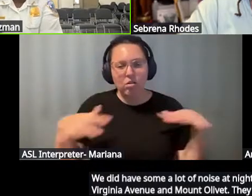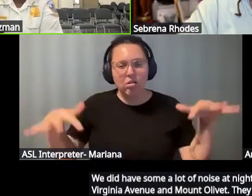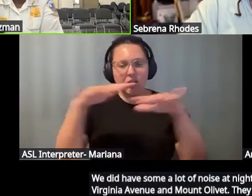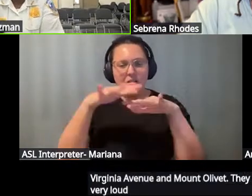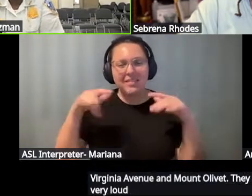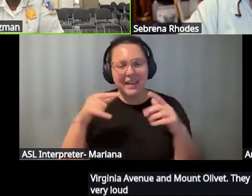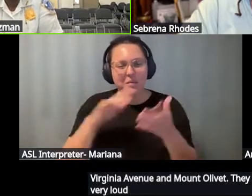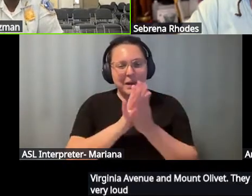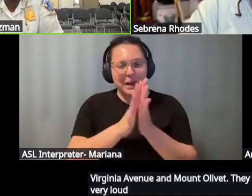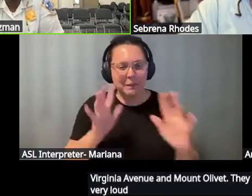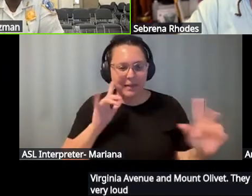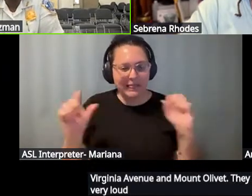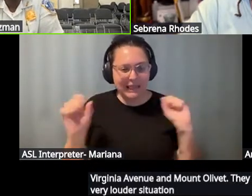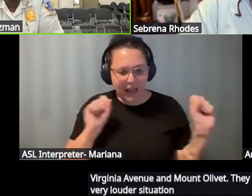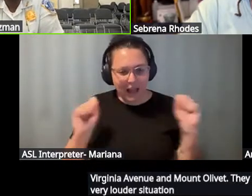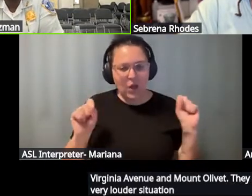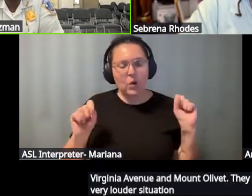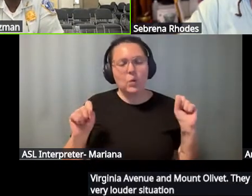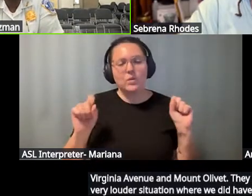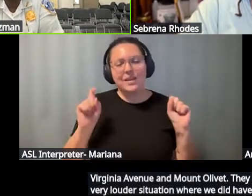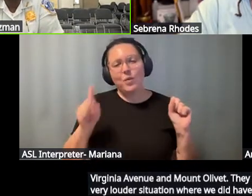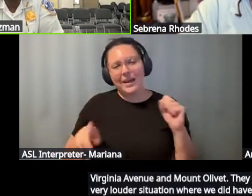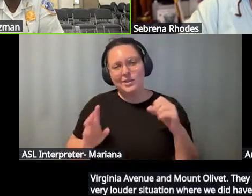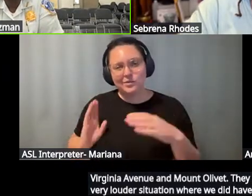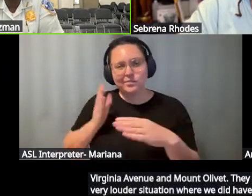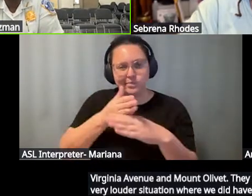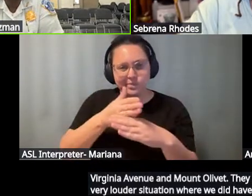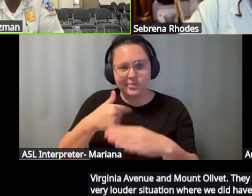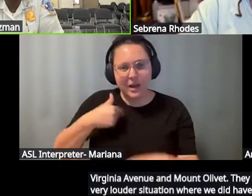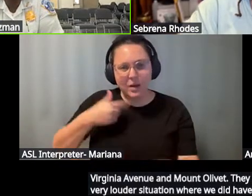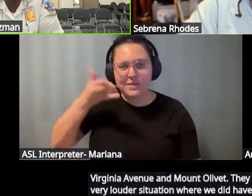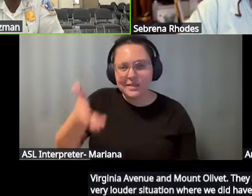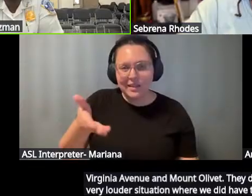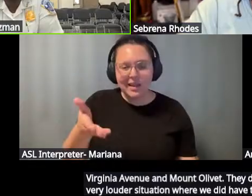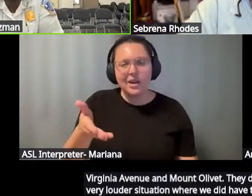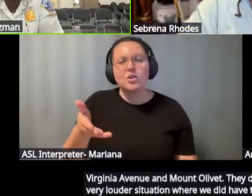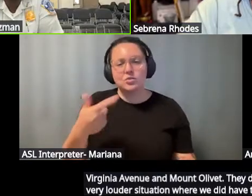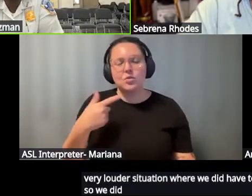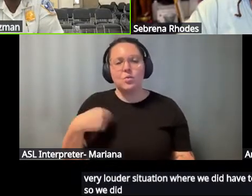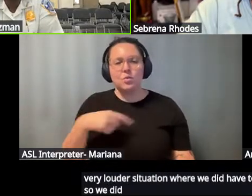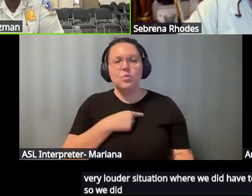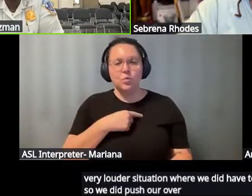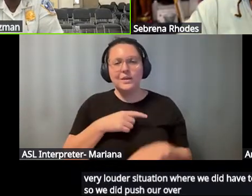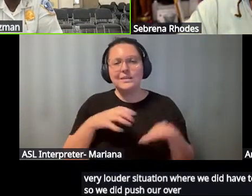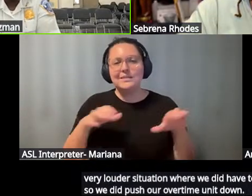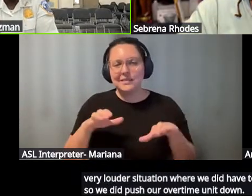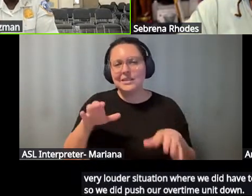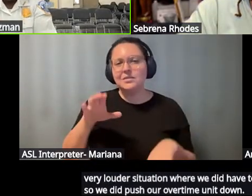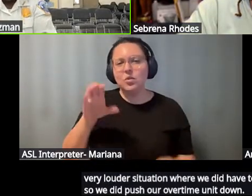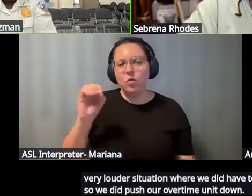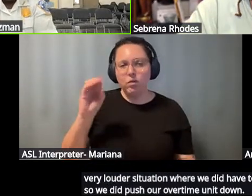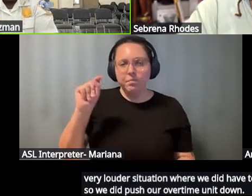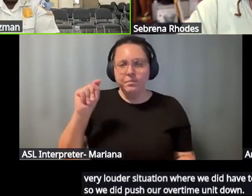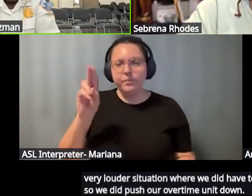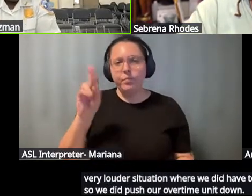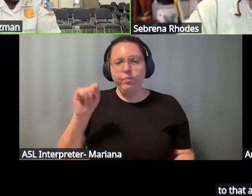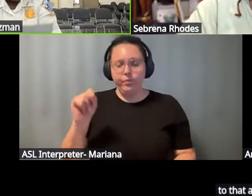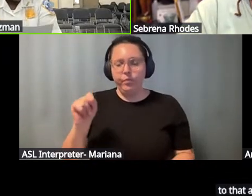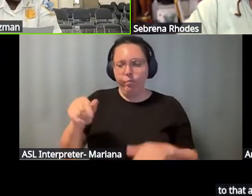disturbing situation where we did have to intervene, and I was on that scene. So we did push our overtime unit down to that area as